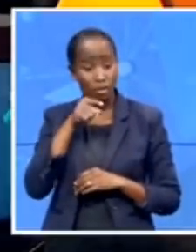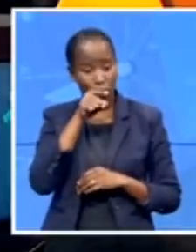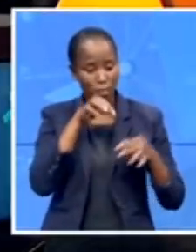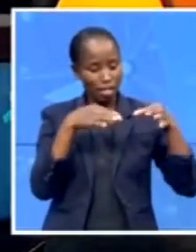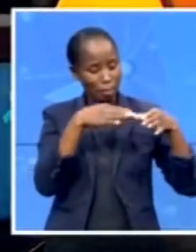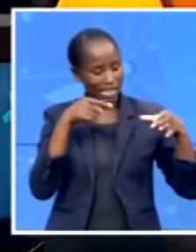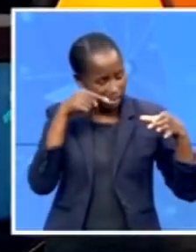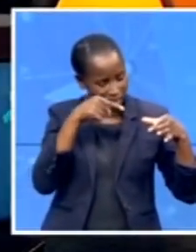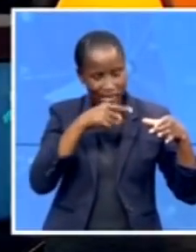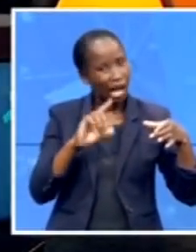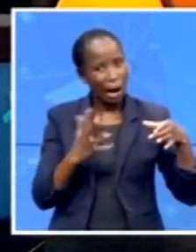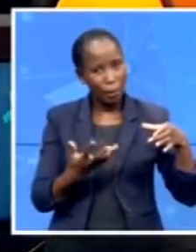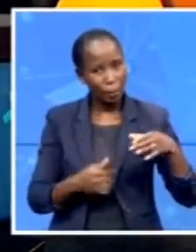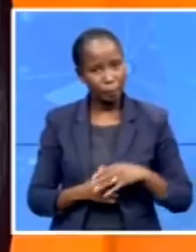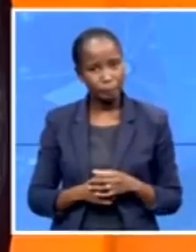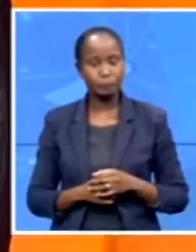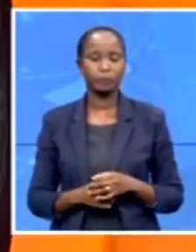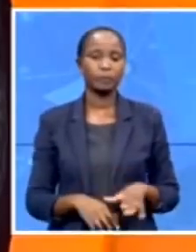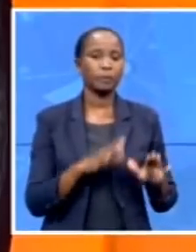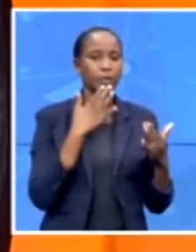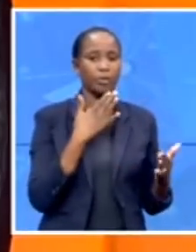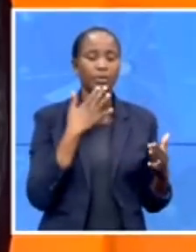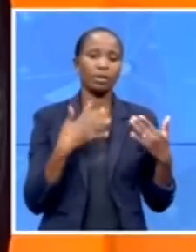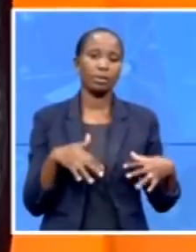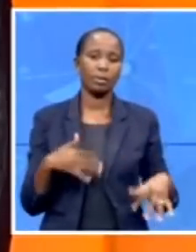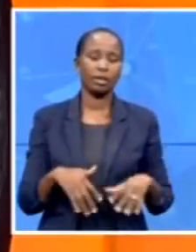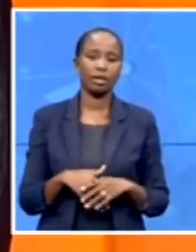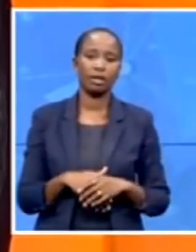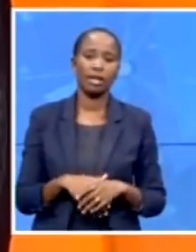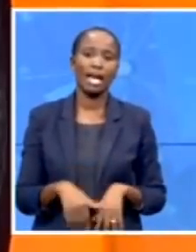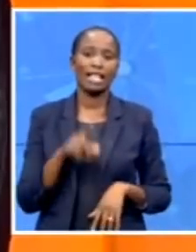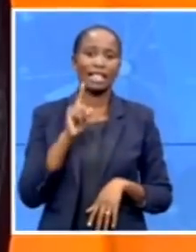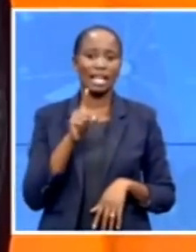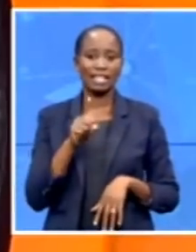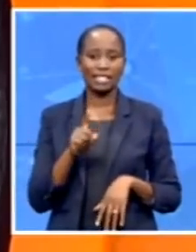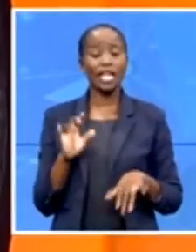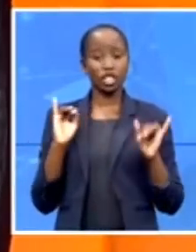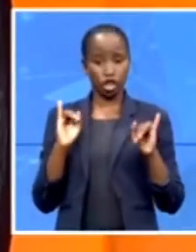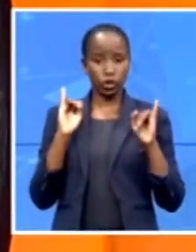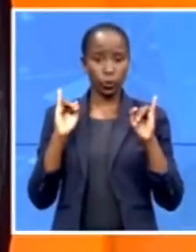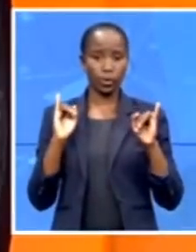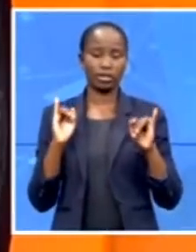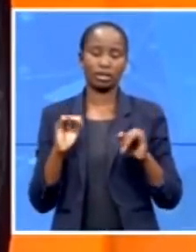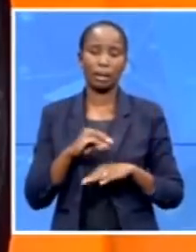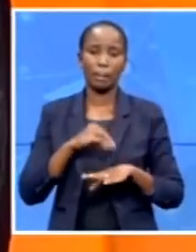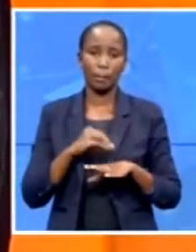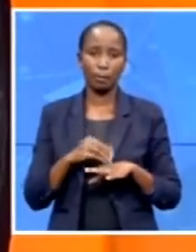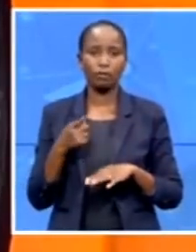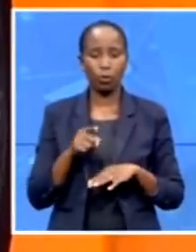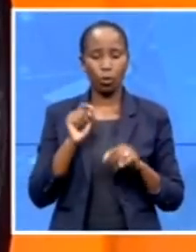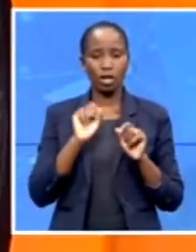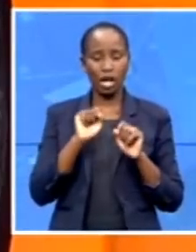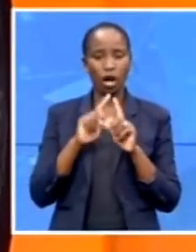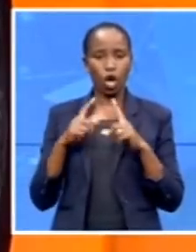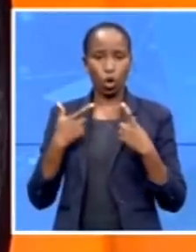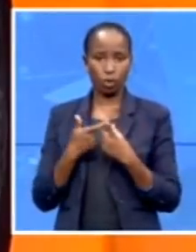me. That would be a very serious transgression on the part of the Commission. And like you correctly pointed out,